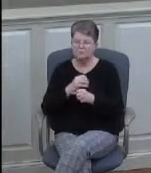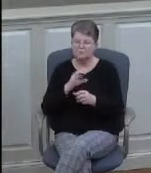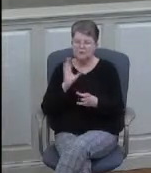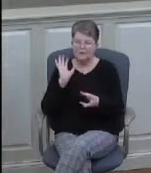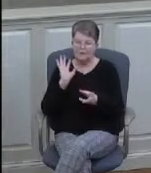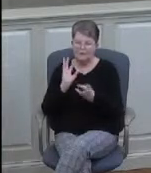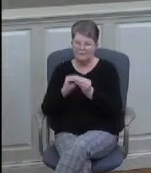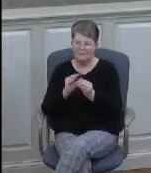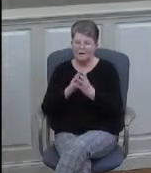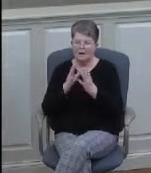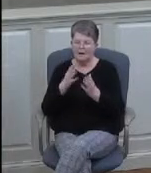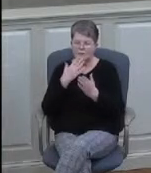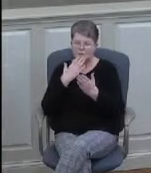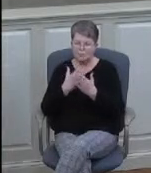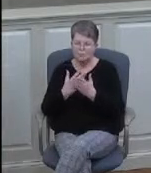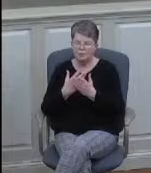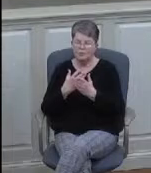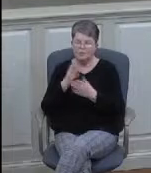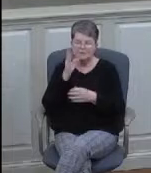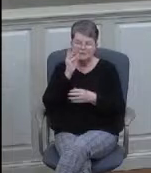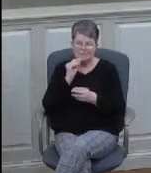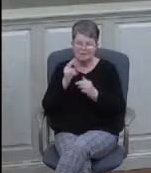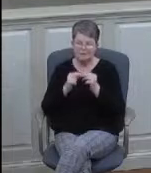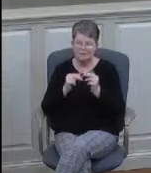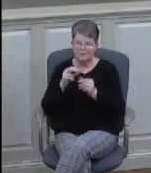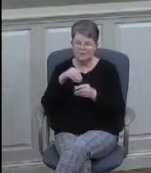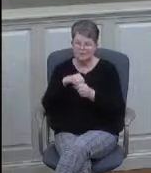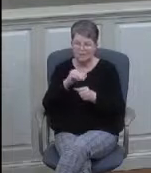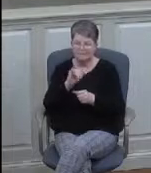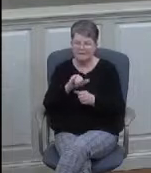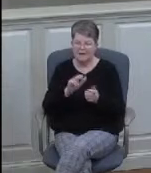of good experience built into this contract.